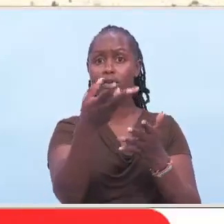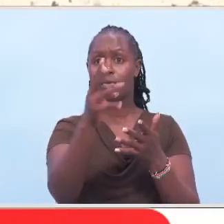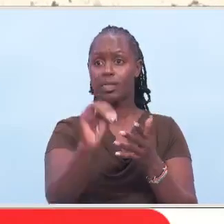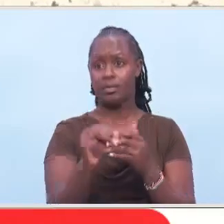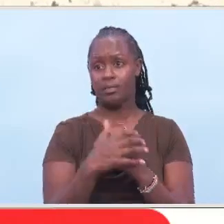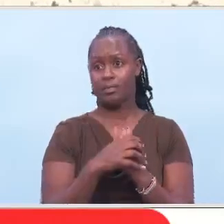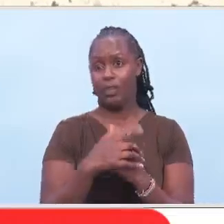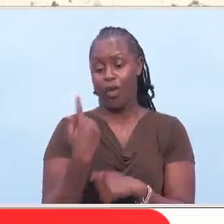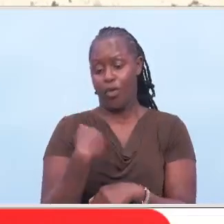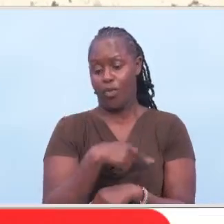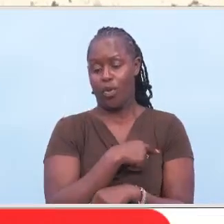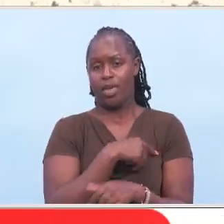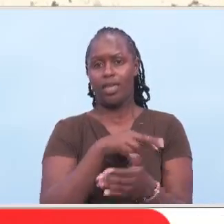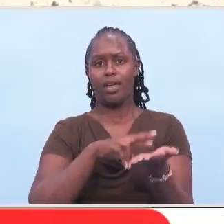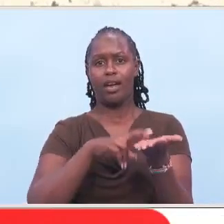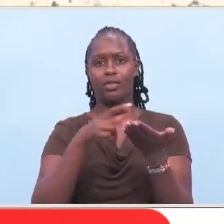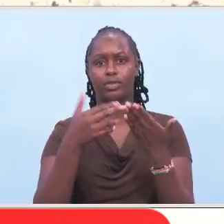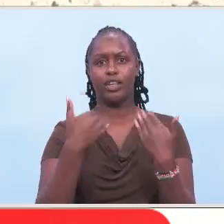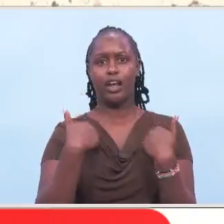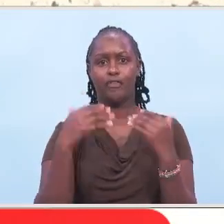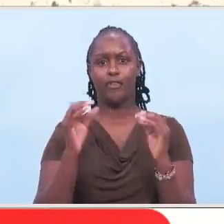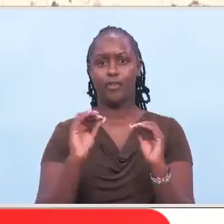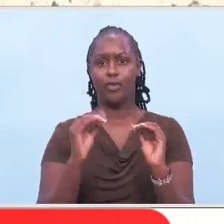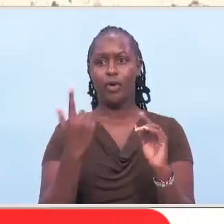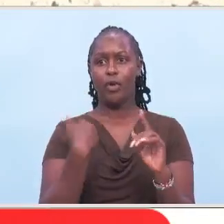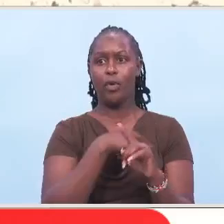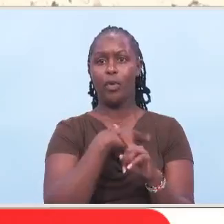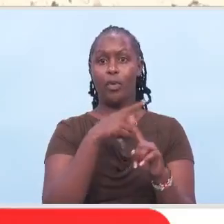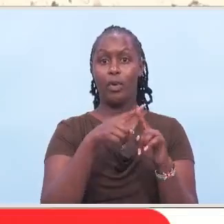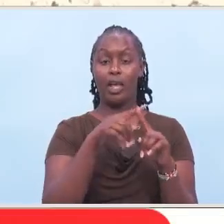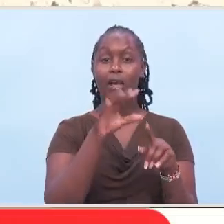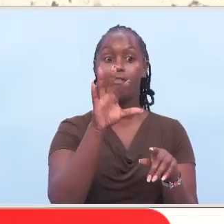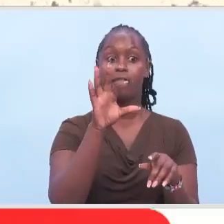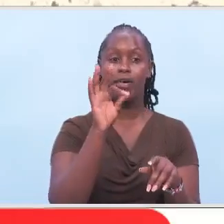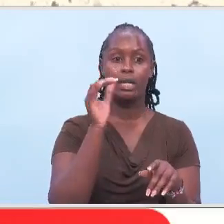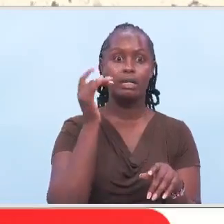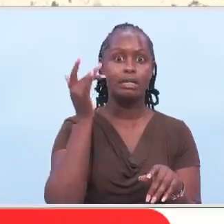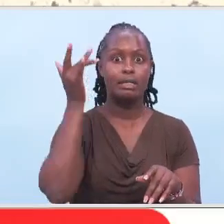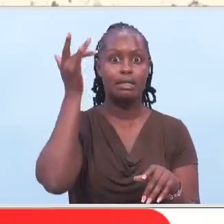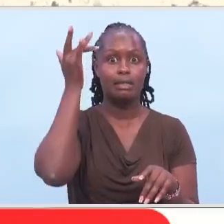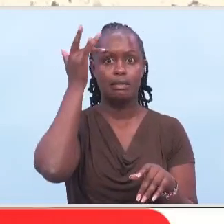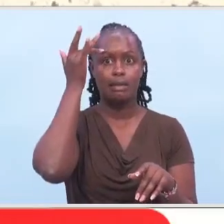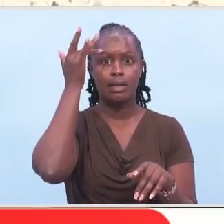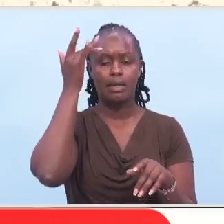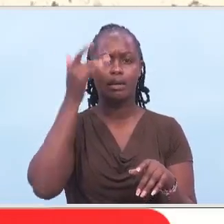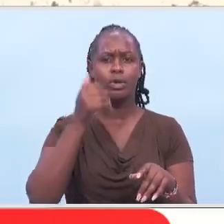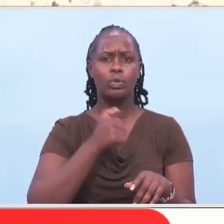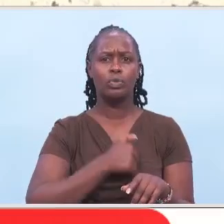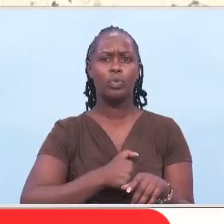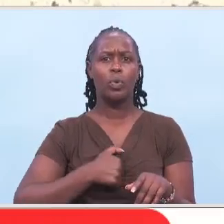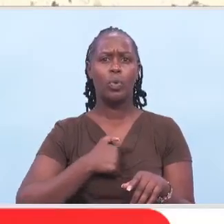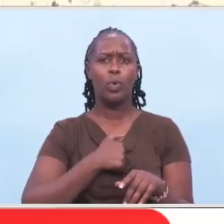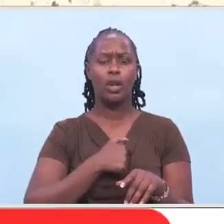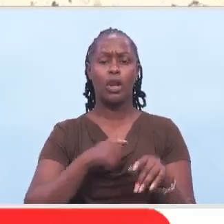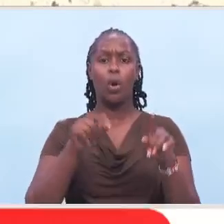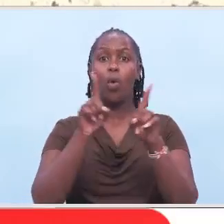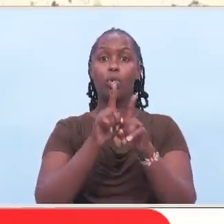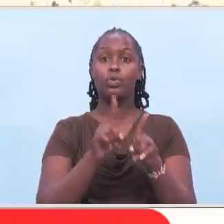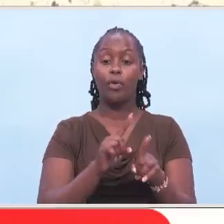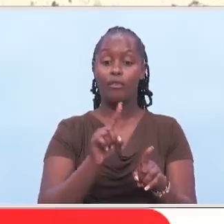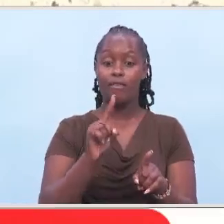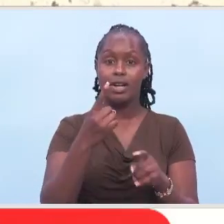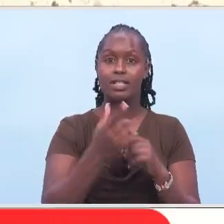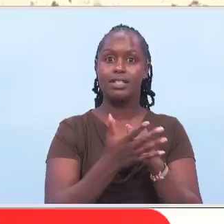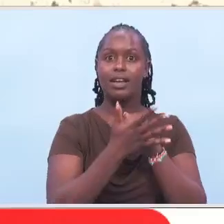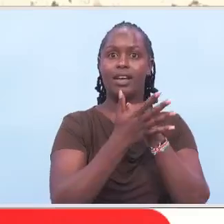vifaa. Tunapatana na wagonjwa, tunawahurumia, lakini vifaa hata ile huduma ya kwanza kuwa na